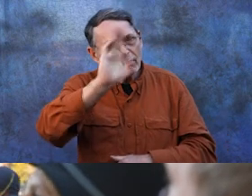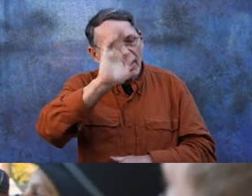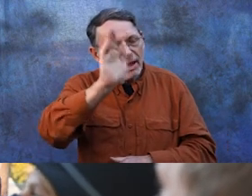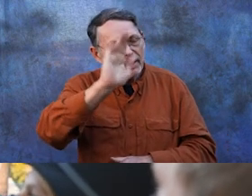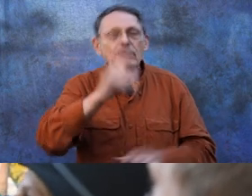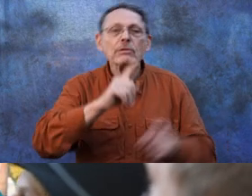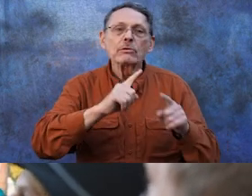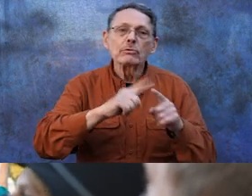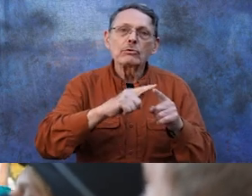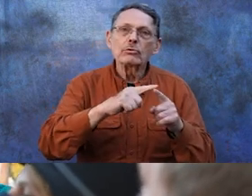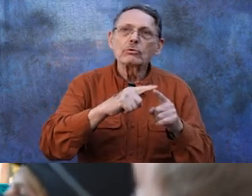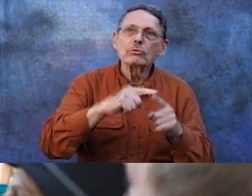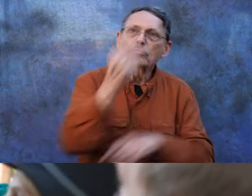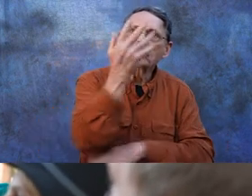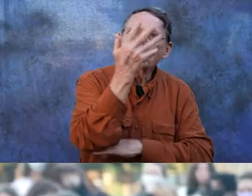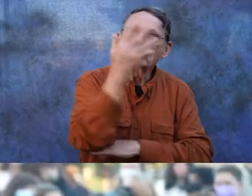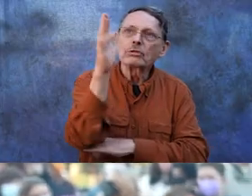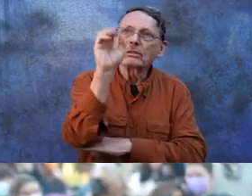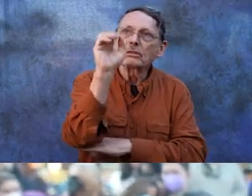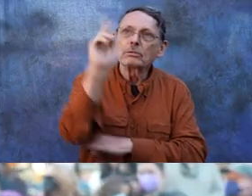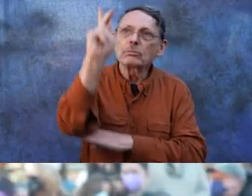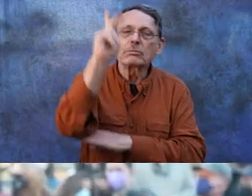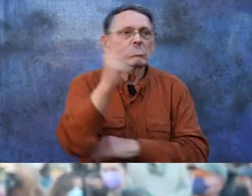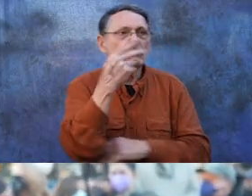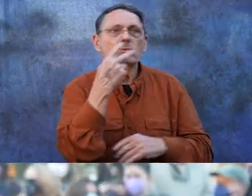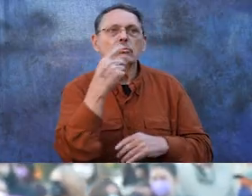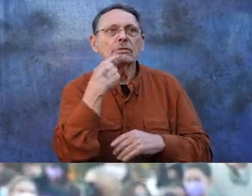goodbye to the oak and to the grove.